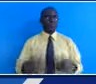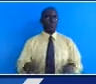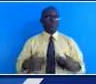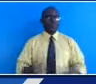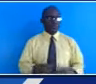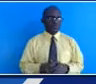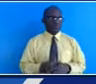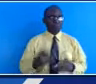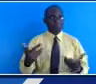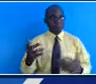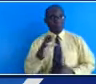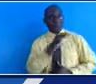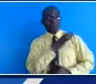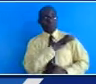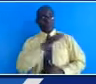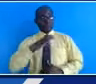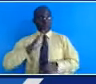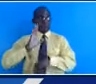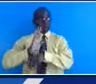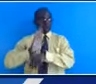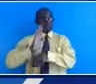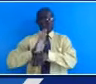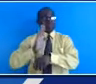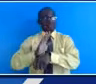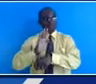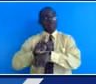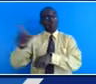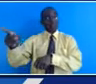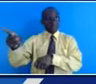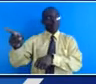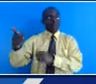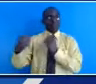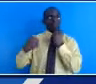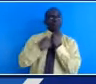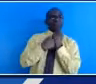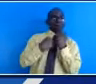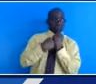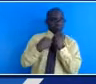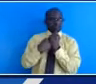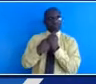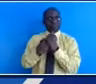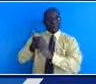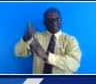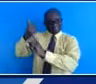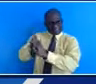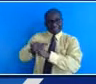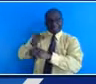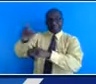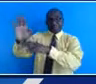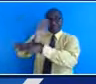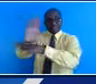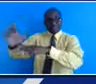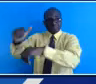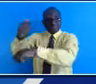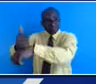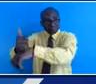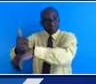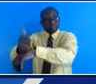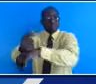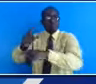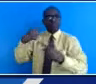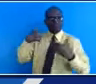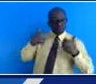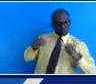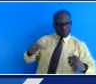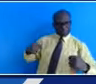by nature promotion of the destination of the businesses in that community so that you shop Mount Kisco, you shop Larchmont, you shop the River